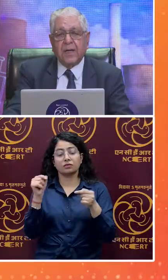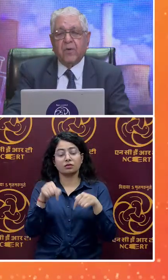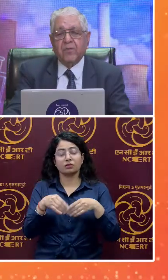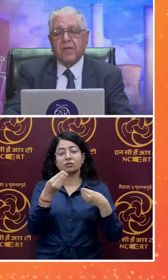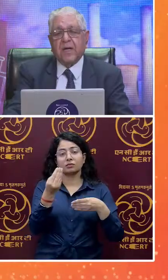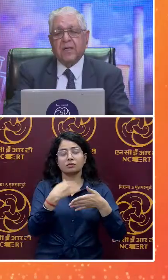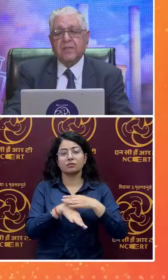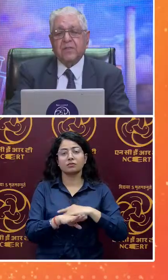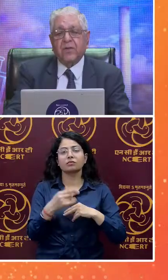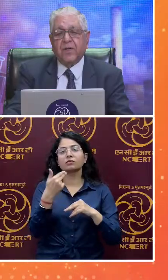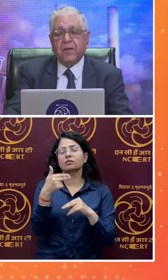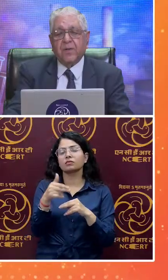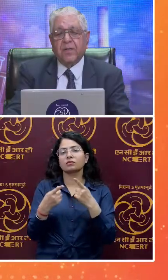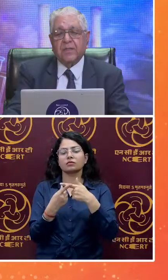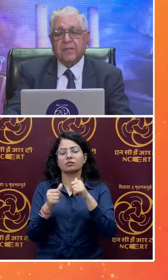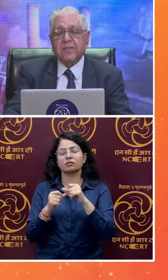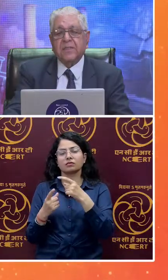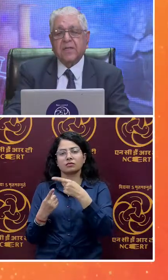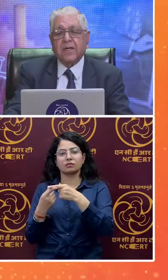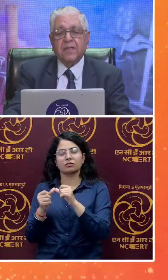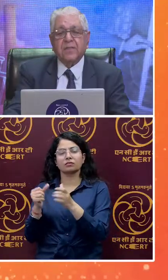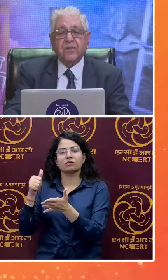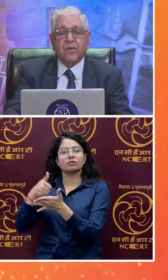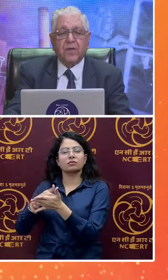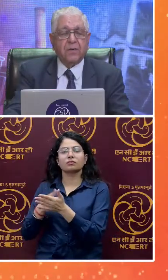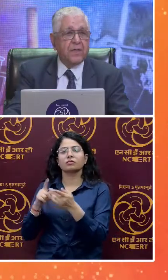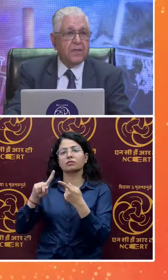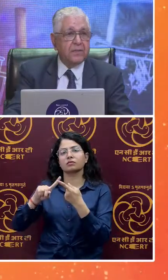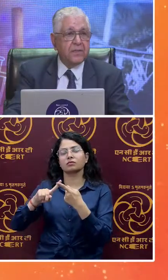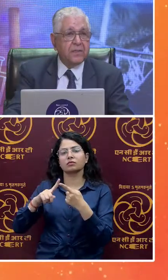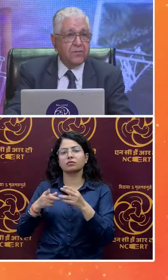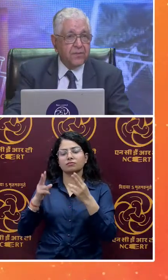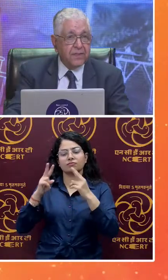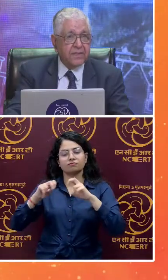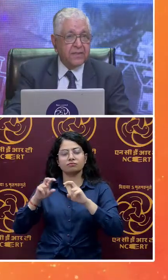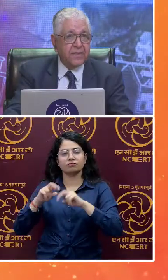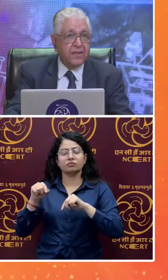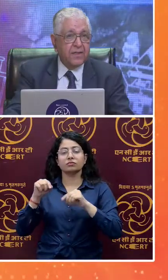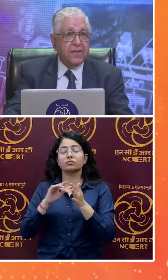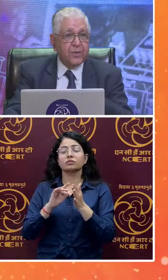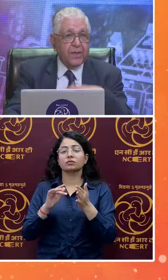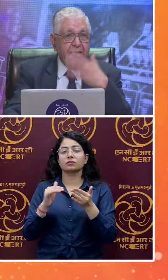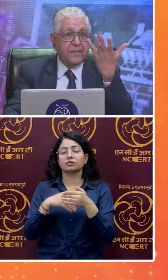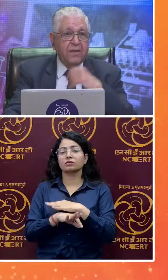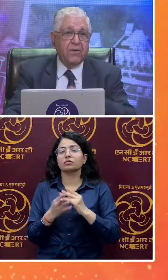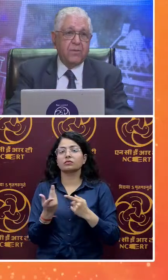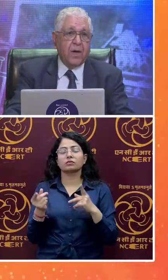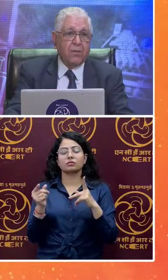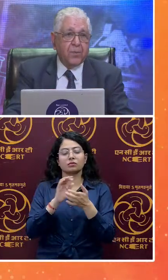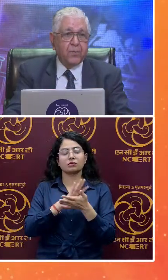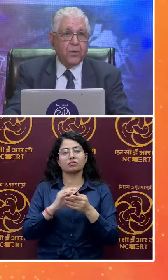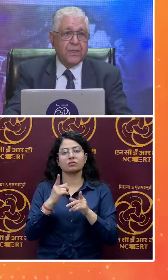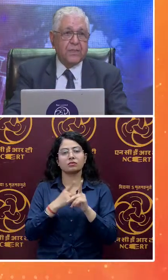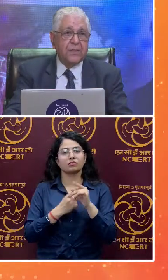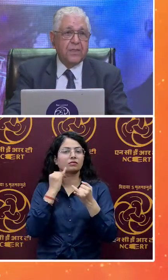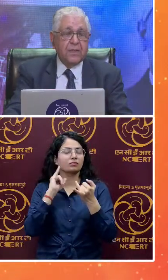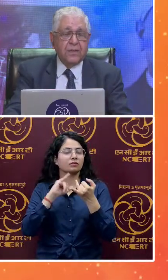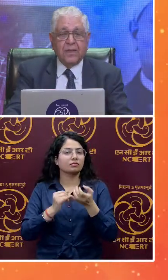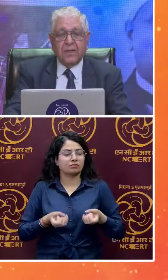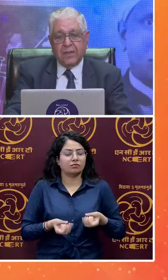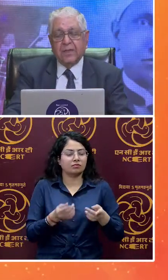the name of the Tata Institute of Fundamental Research is Tata Institute of Fundamental Research in Physics. So, initially when Bhabha